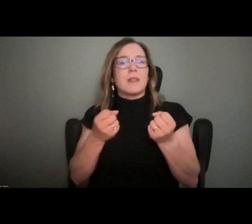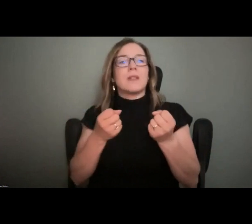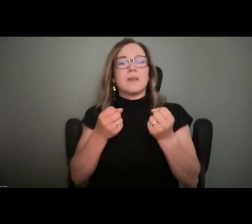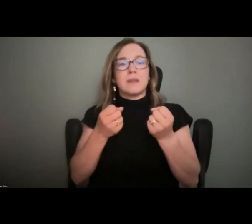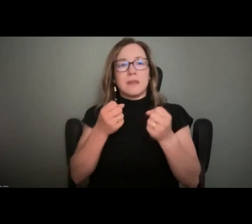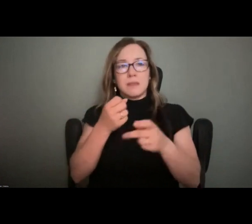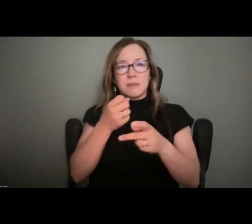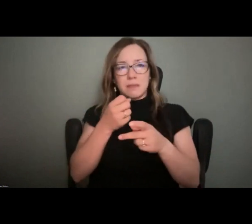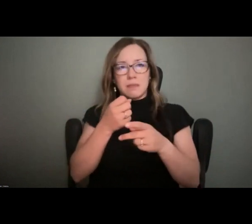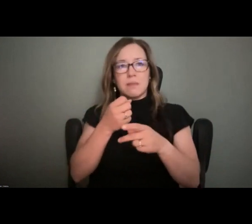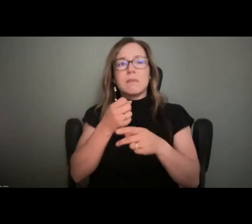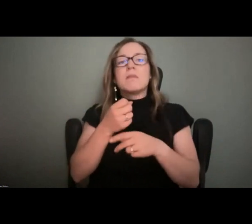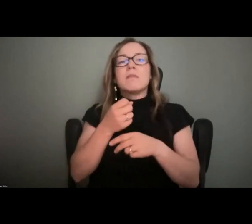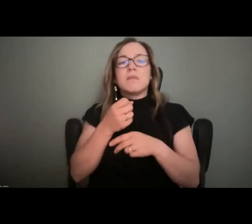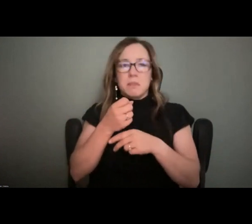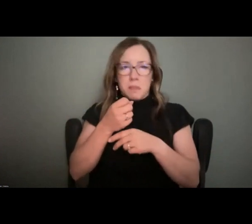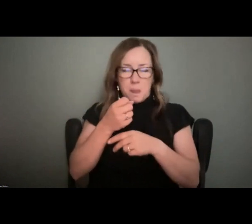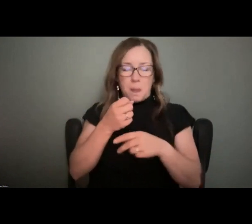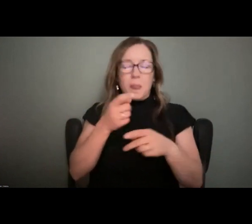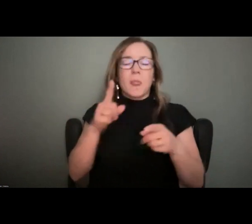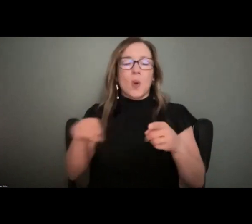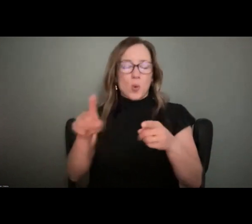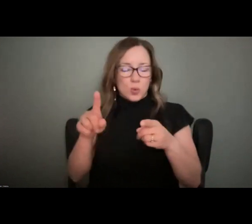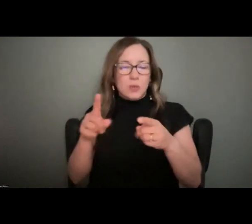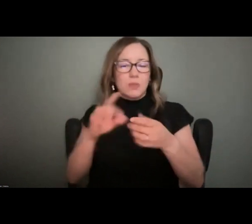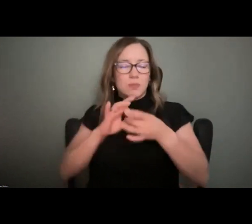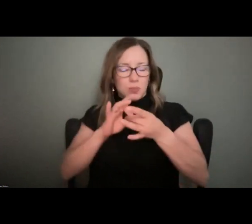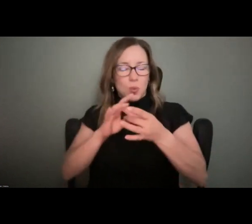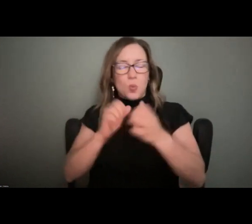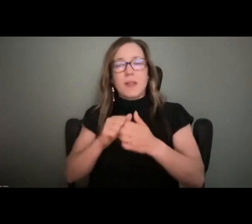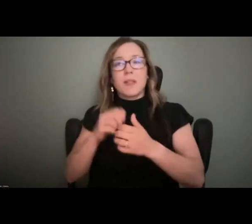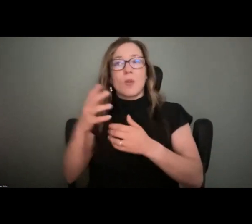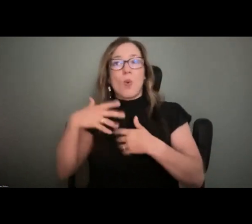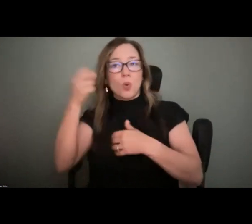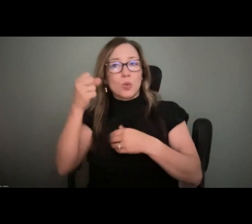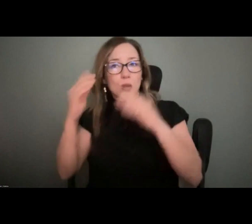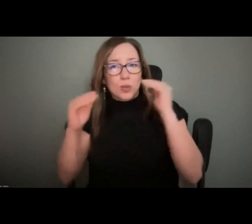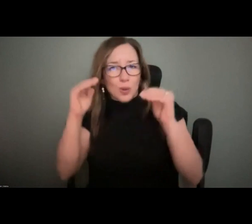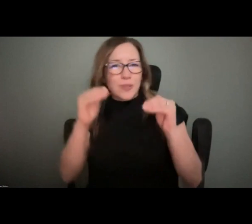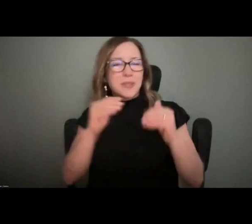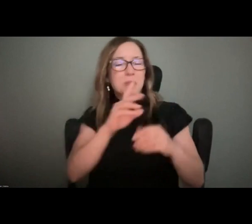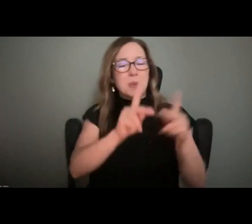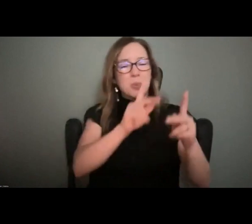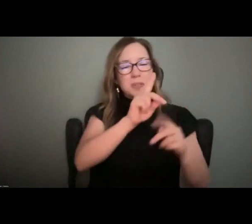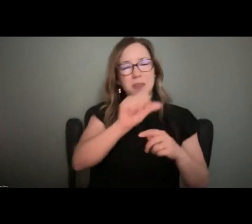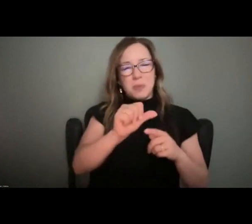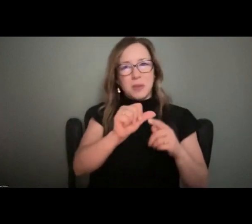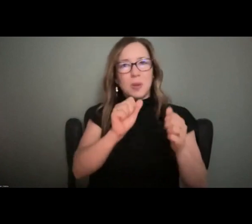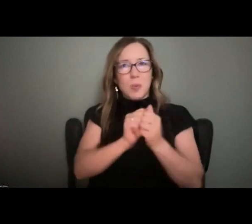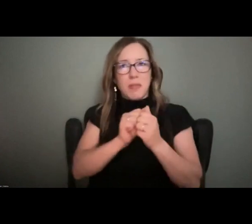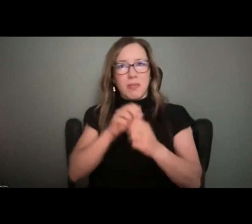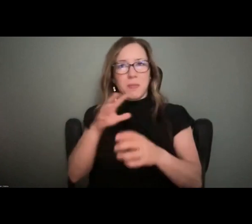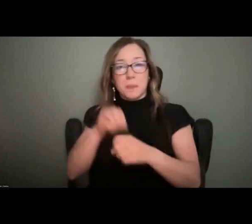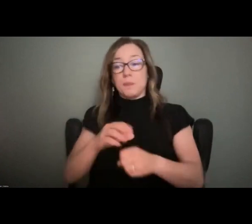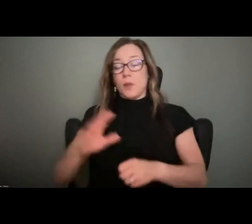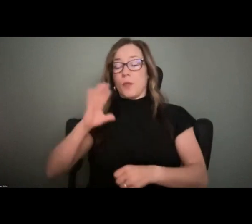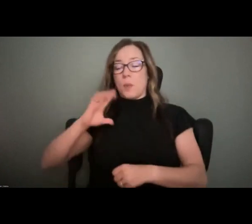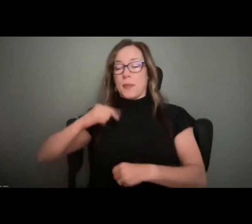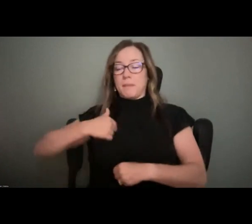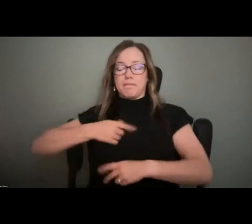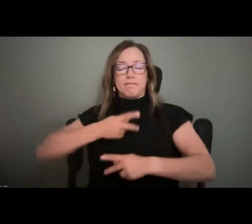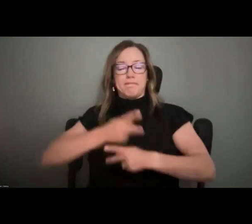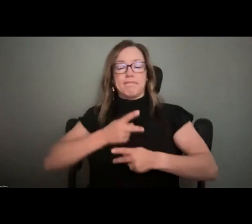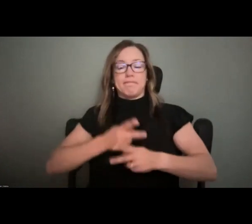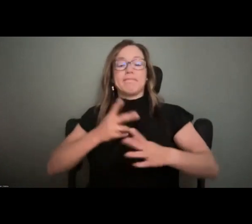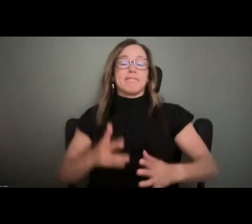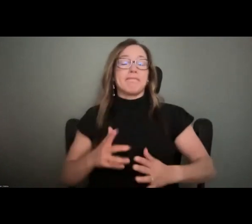older adults and people with disabilities engage with their community. As a former family caregiver myself, I